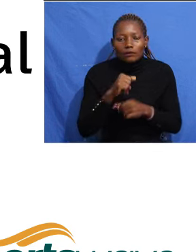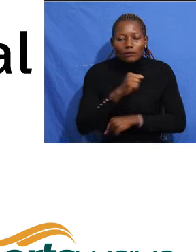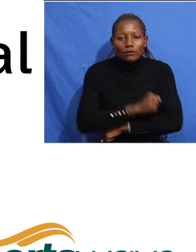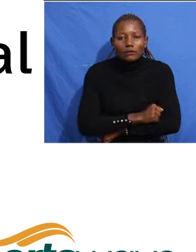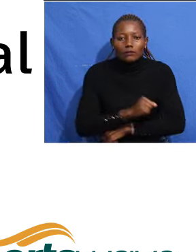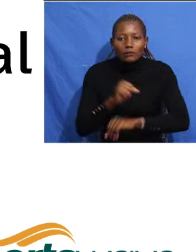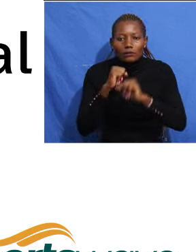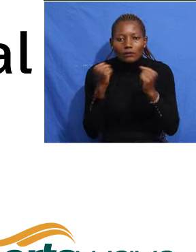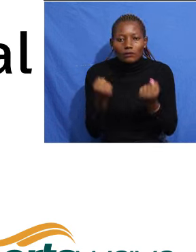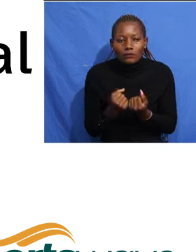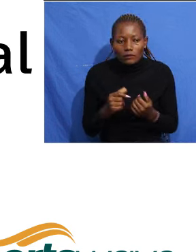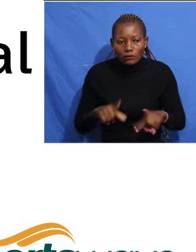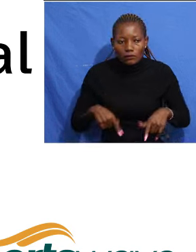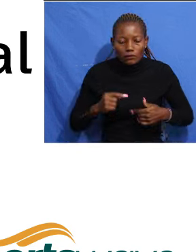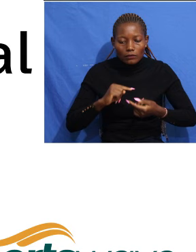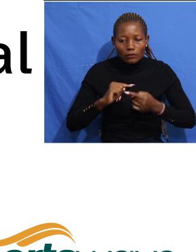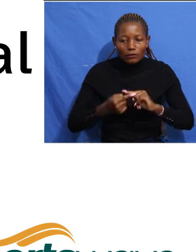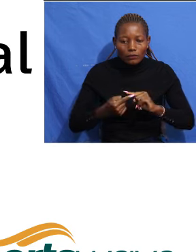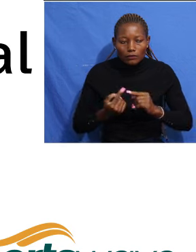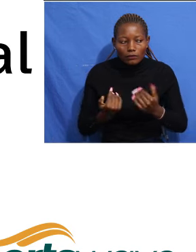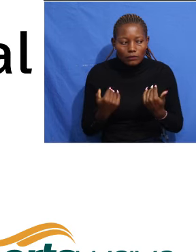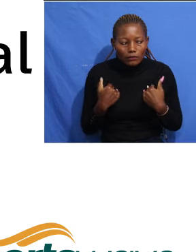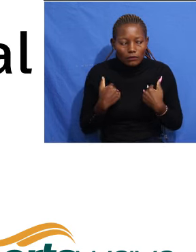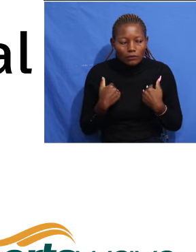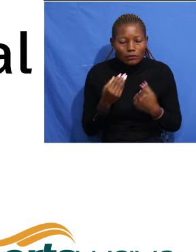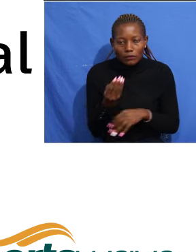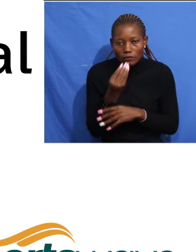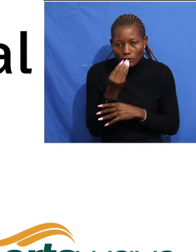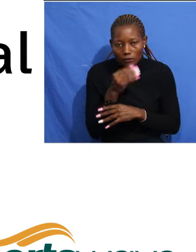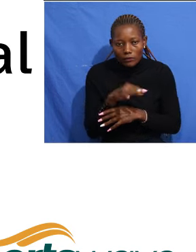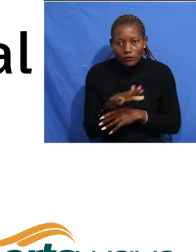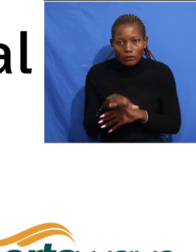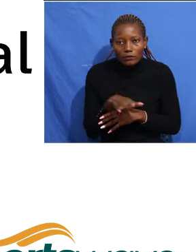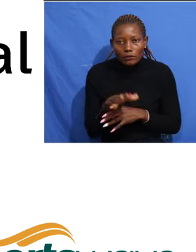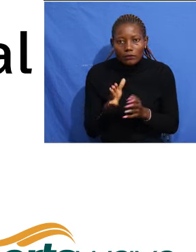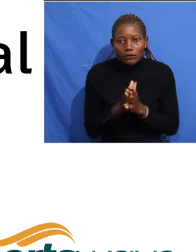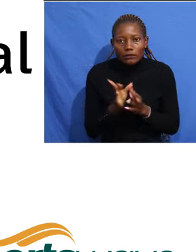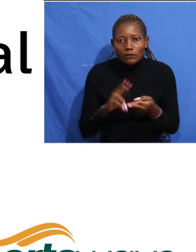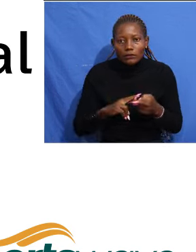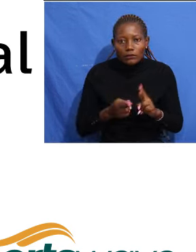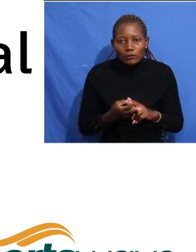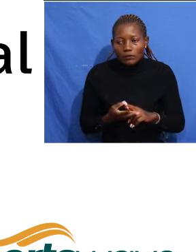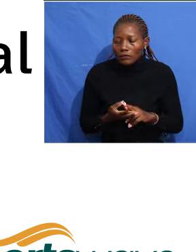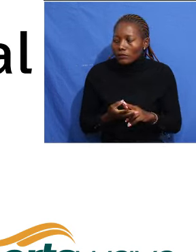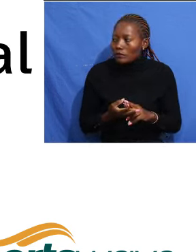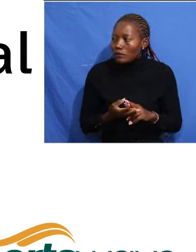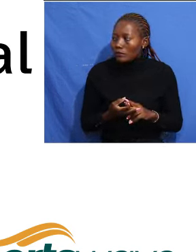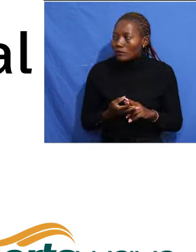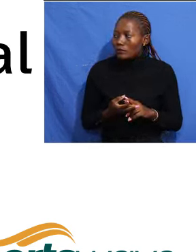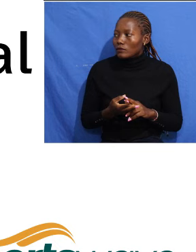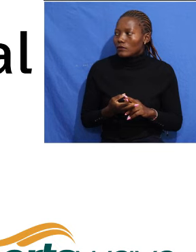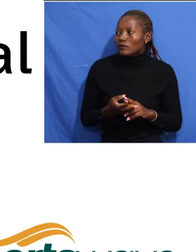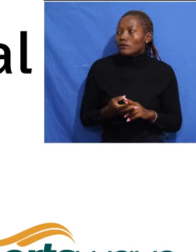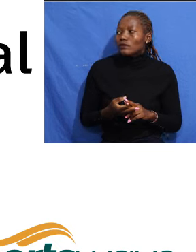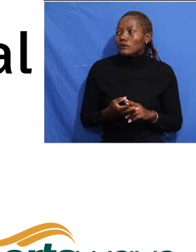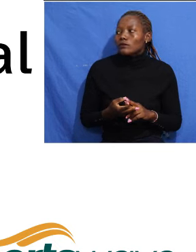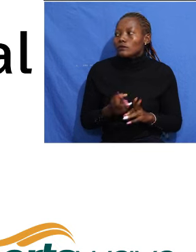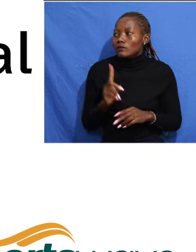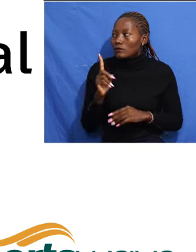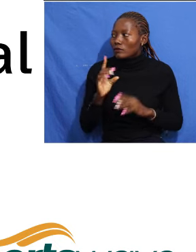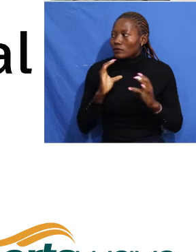injury, sleep, nutrition, environment, and coach-athlete relationship. This is my coach, Coach